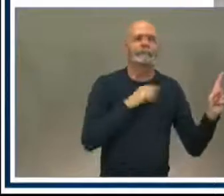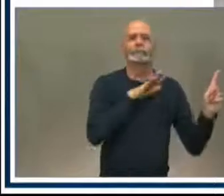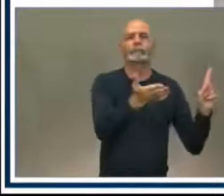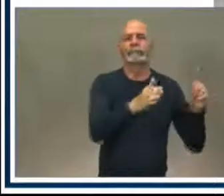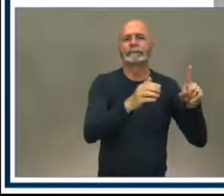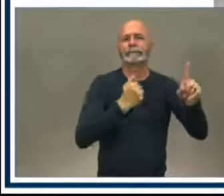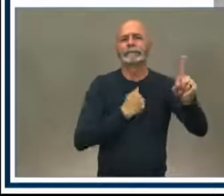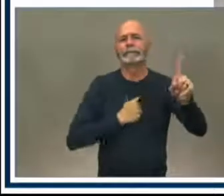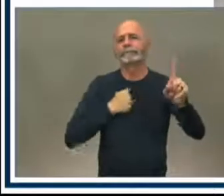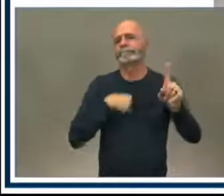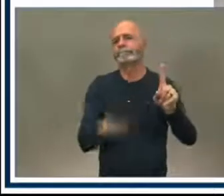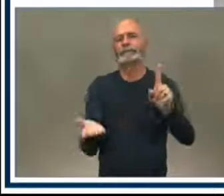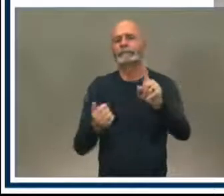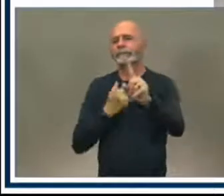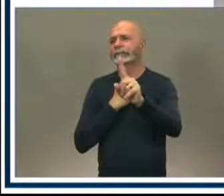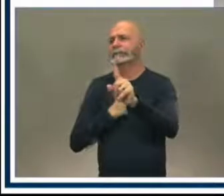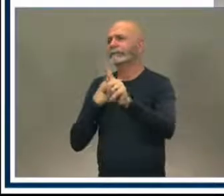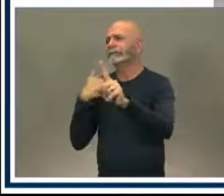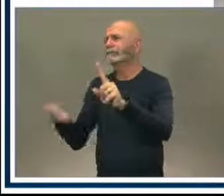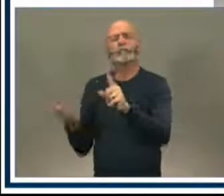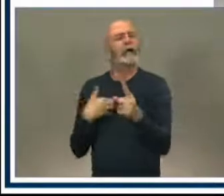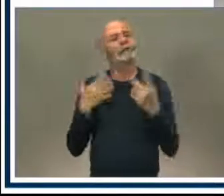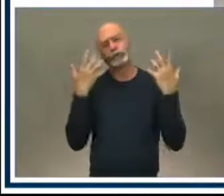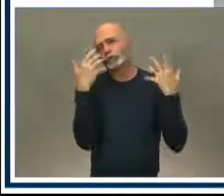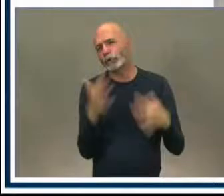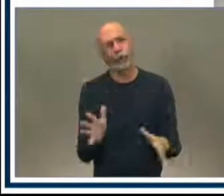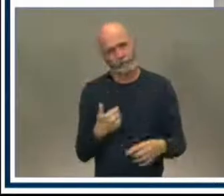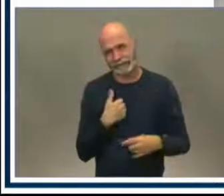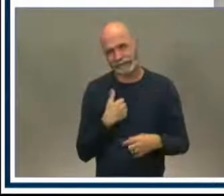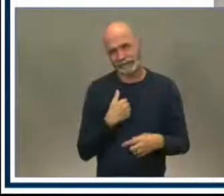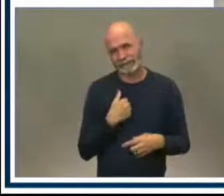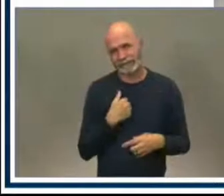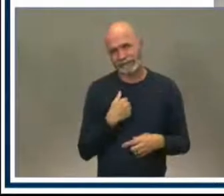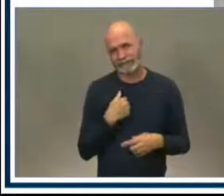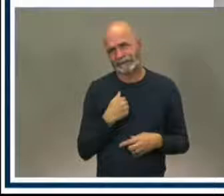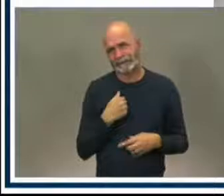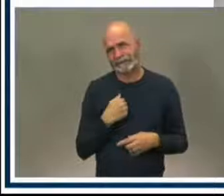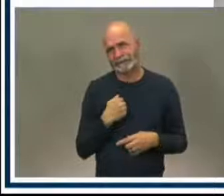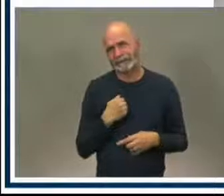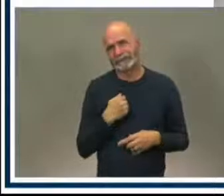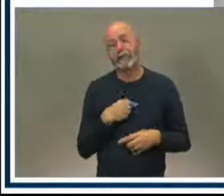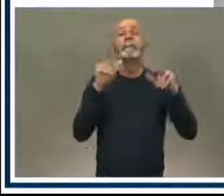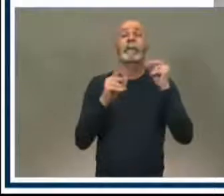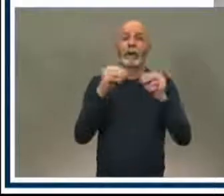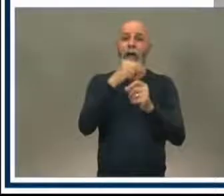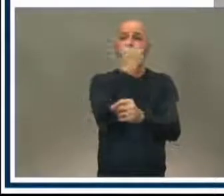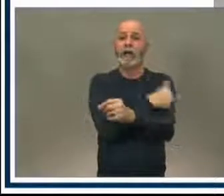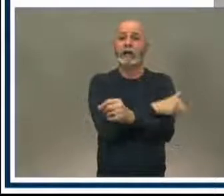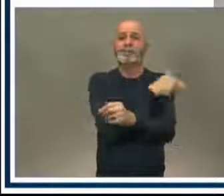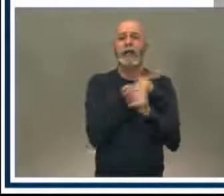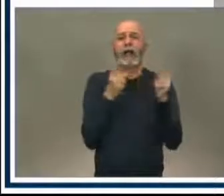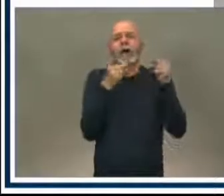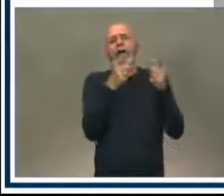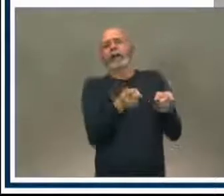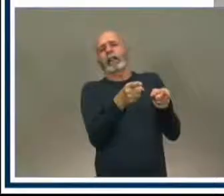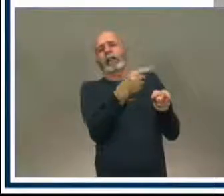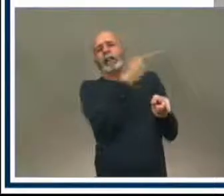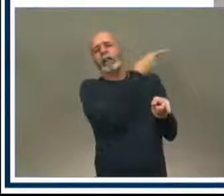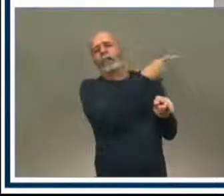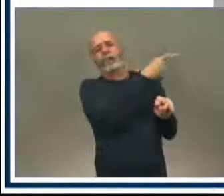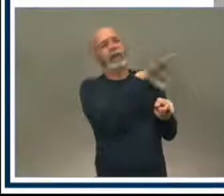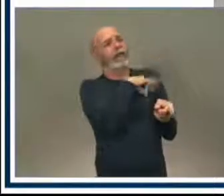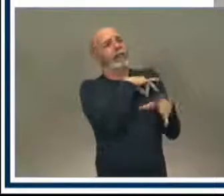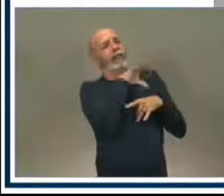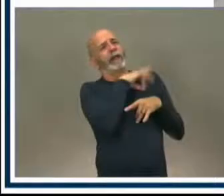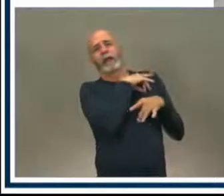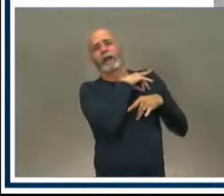one contacted COVID-19 from someone in a hospital who was, as an example, who was